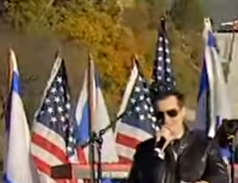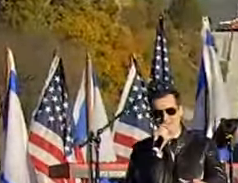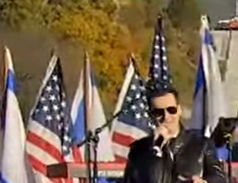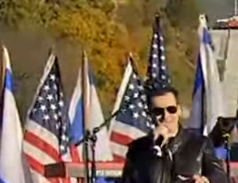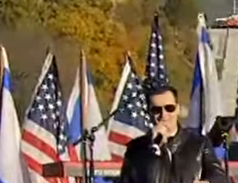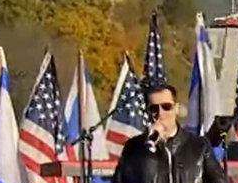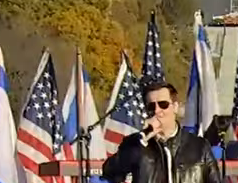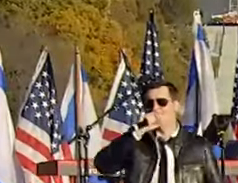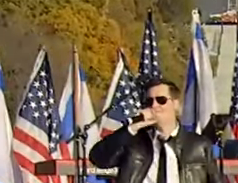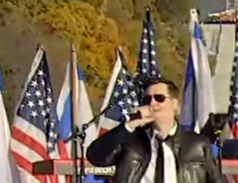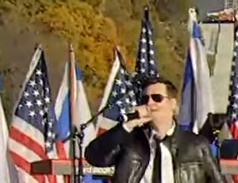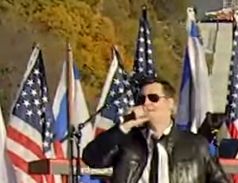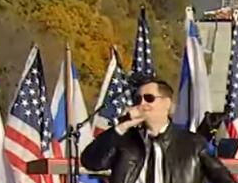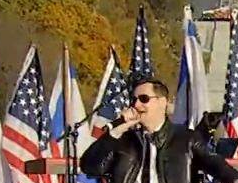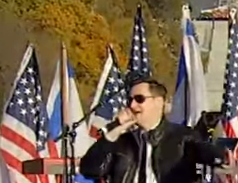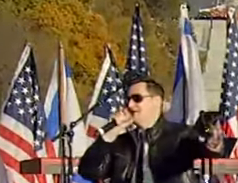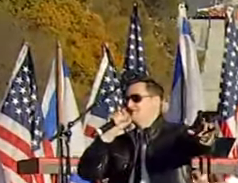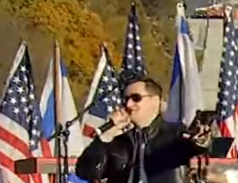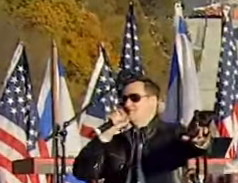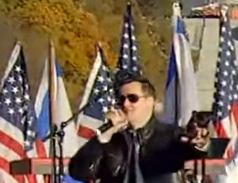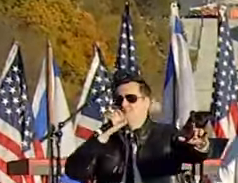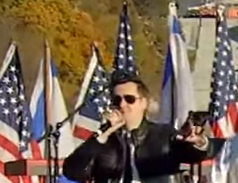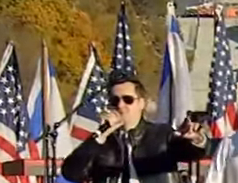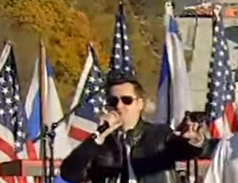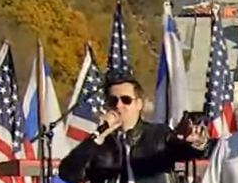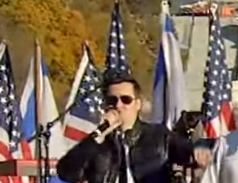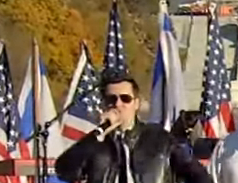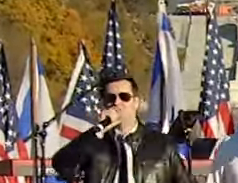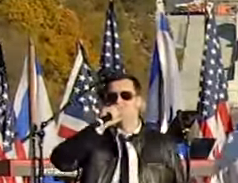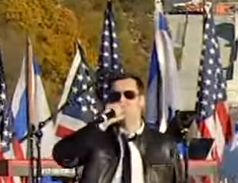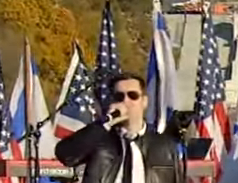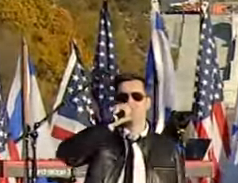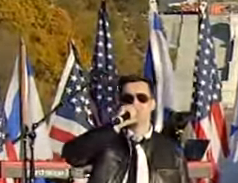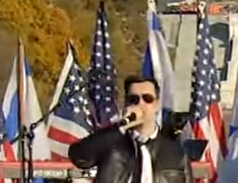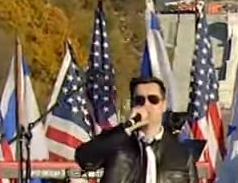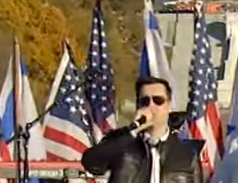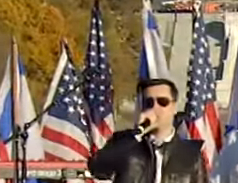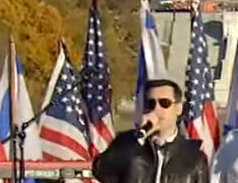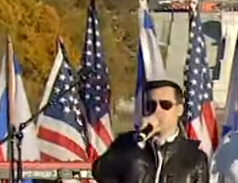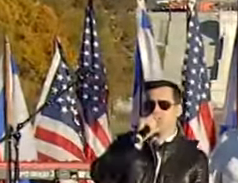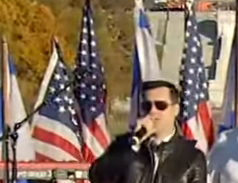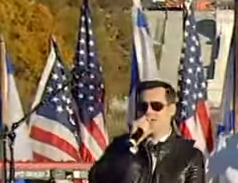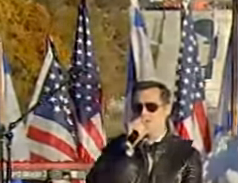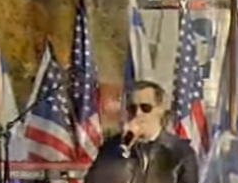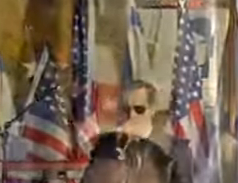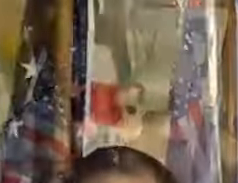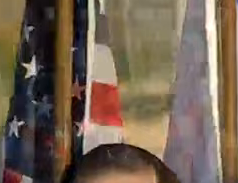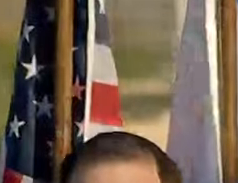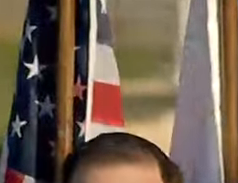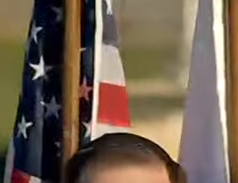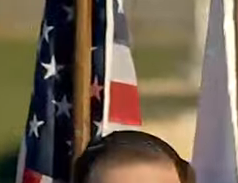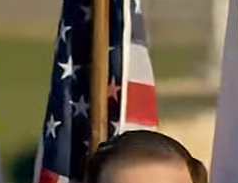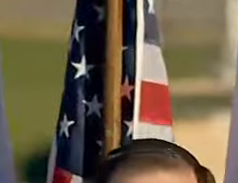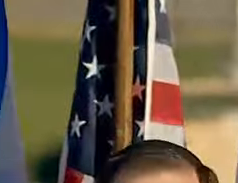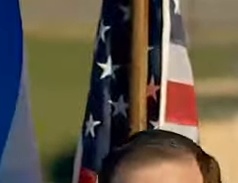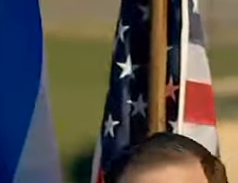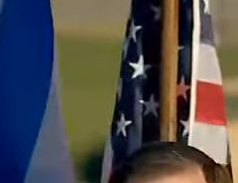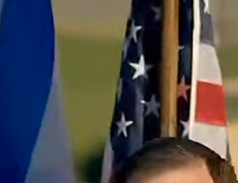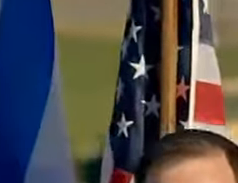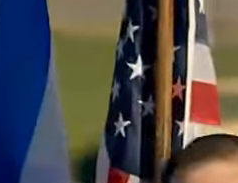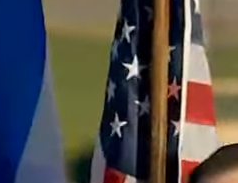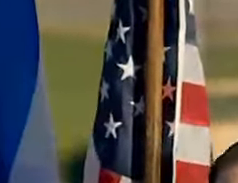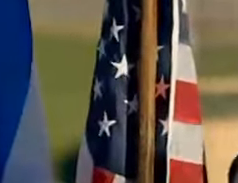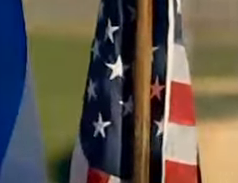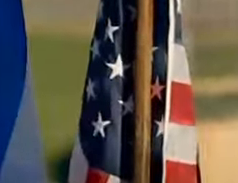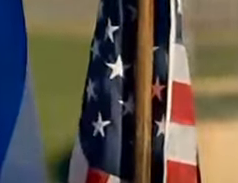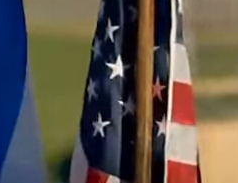is around, I know something, it'll all turn around. Because my life I've